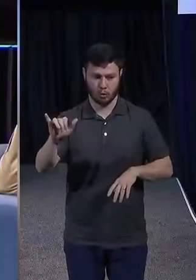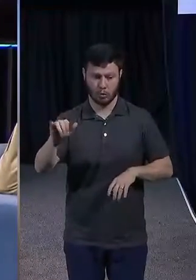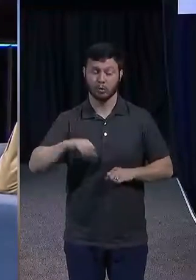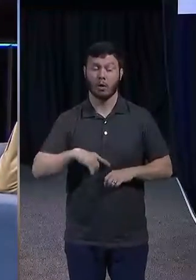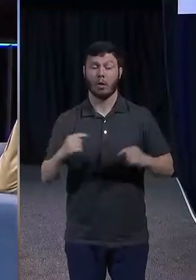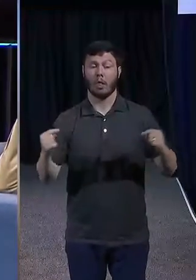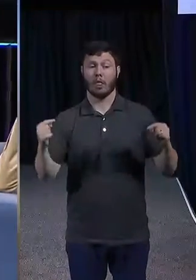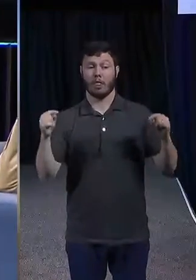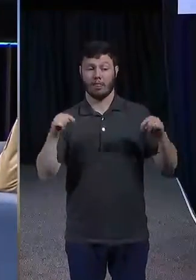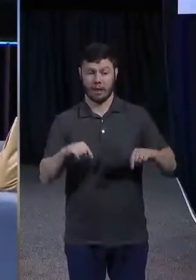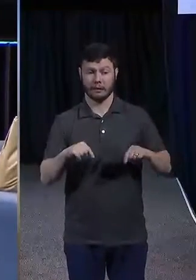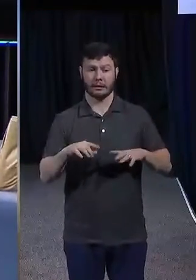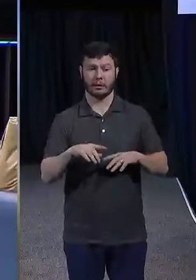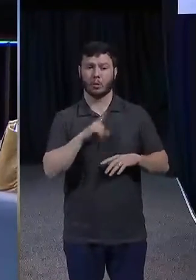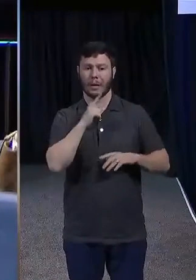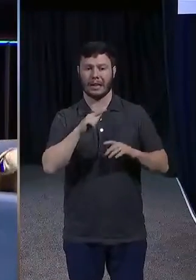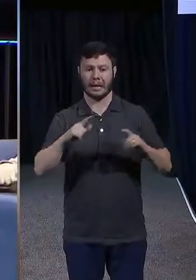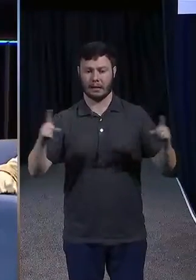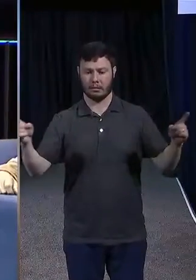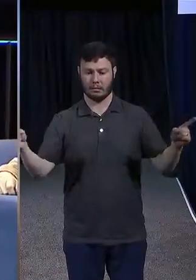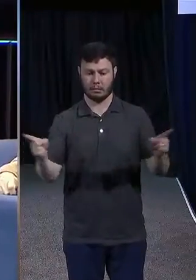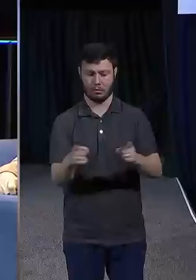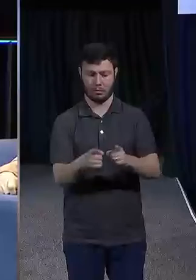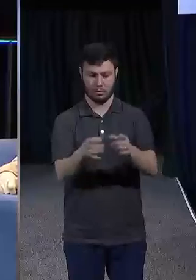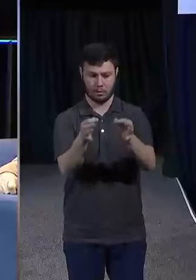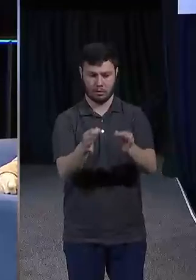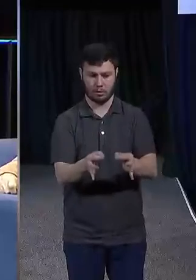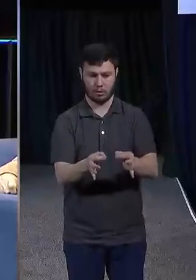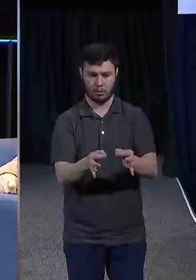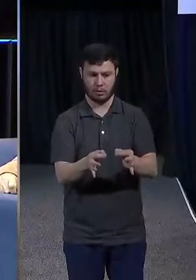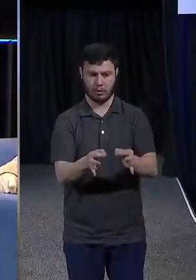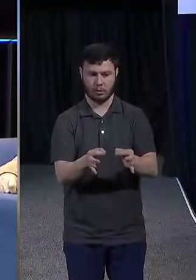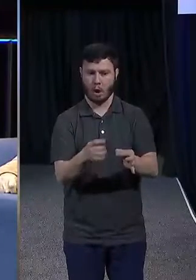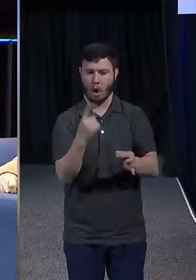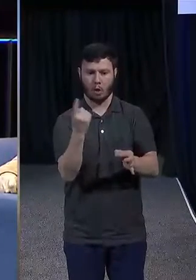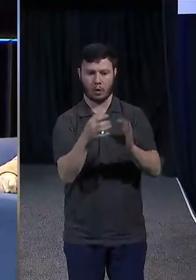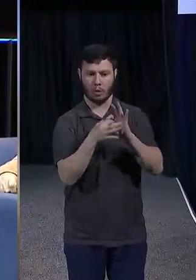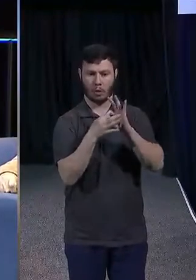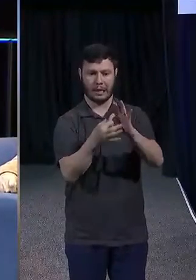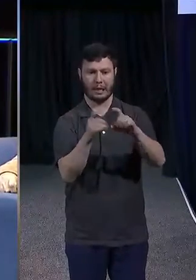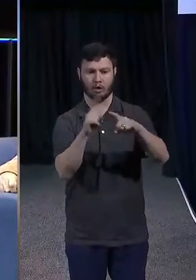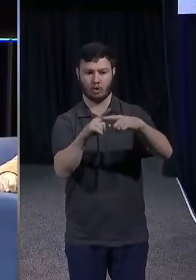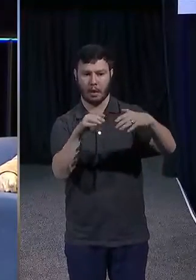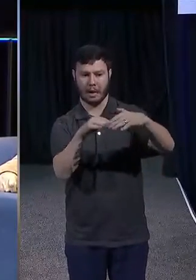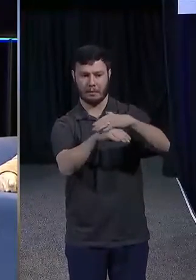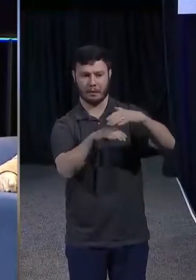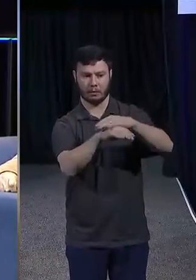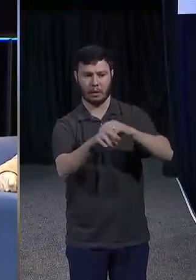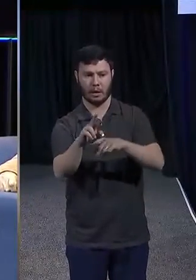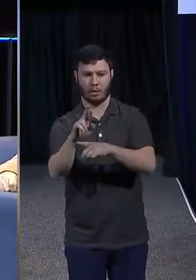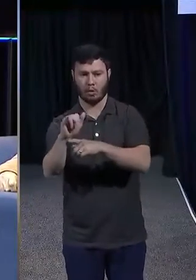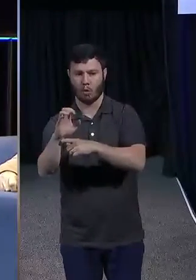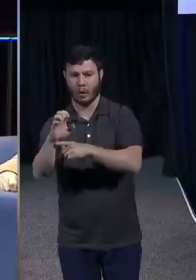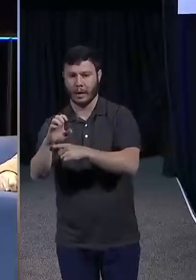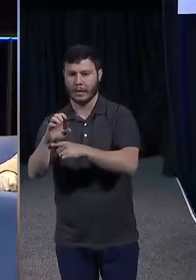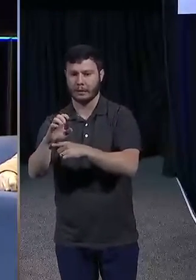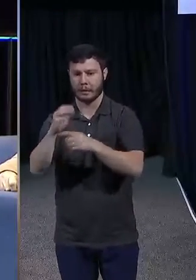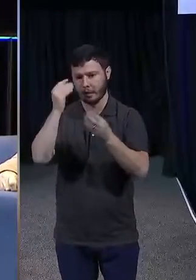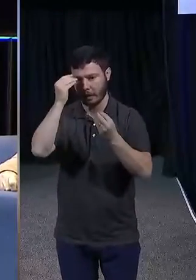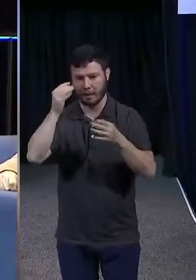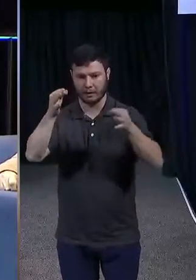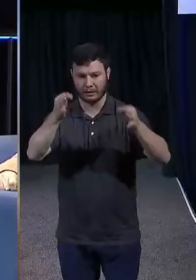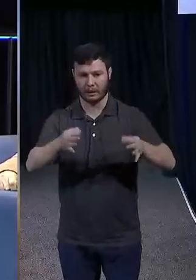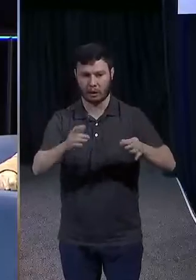a very narrow decision, as you have said. It has only to do with admissions and race-conscious admissions in higher